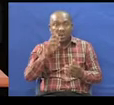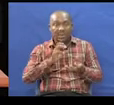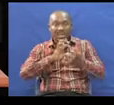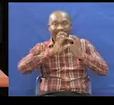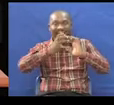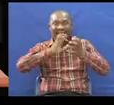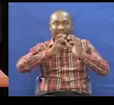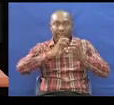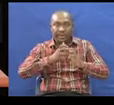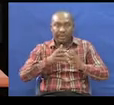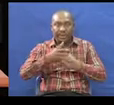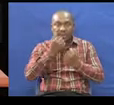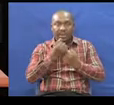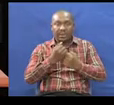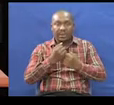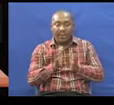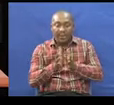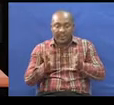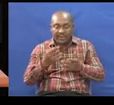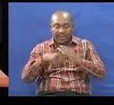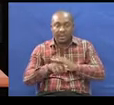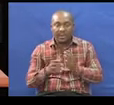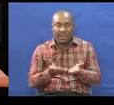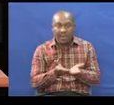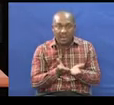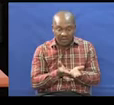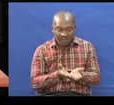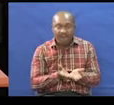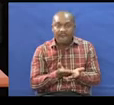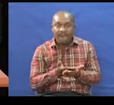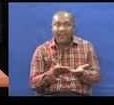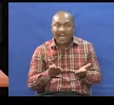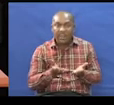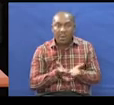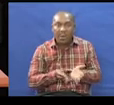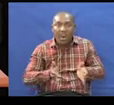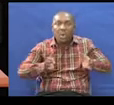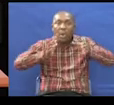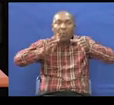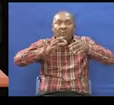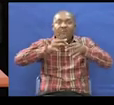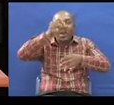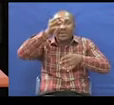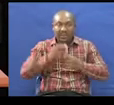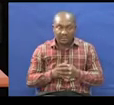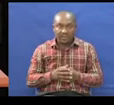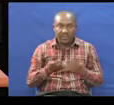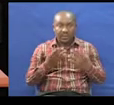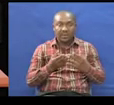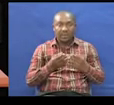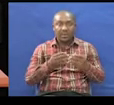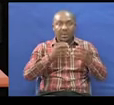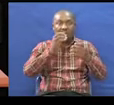place within the flat-bottomed flask. This is the reaction taking place. Hydrochloric acid reacting with zinc, producing